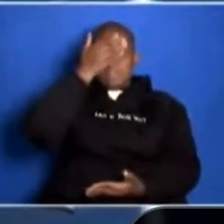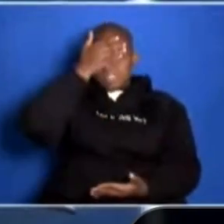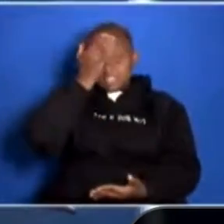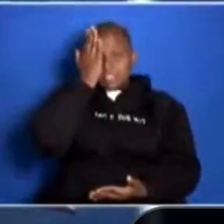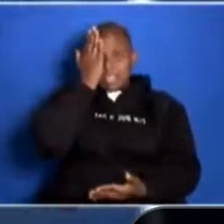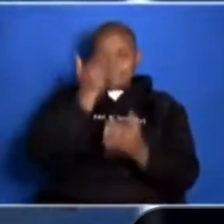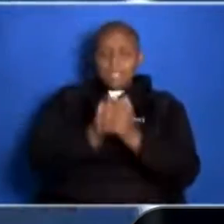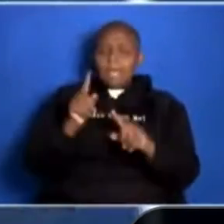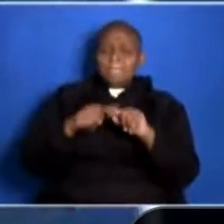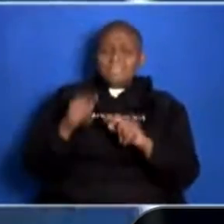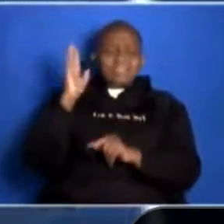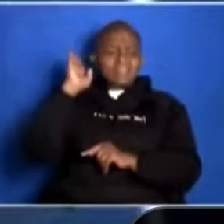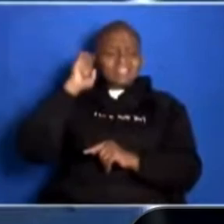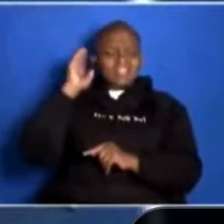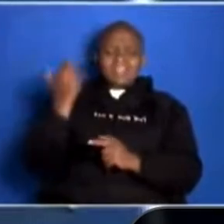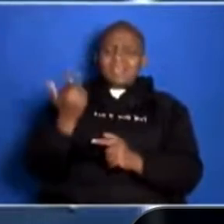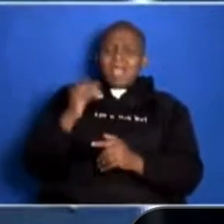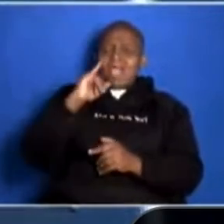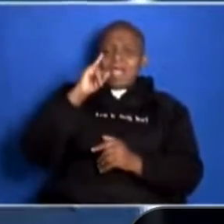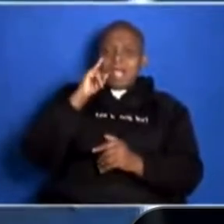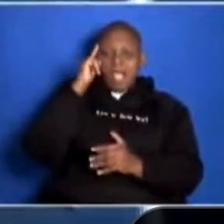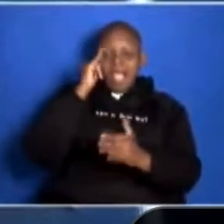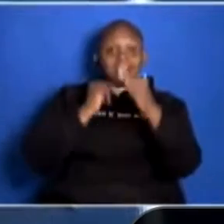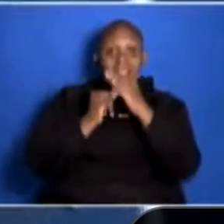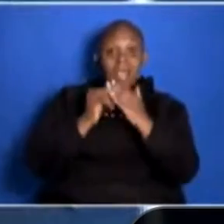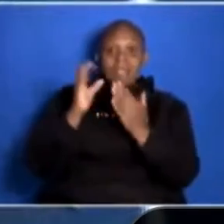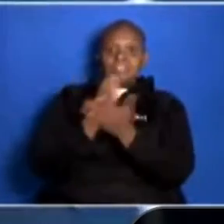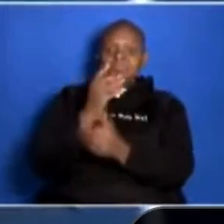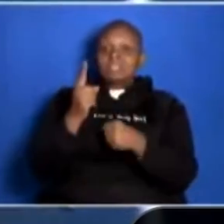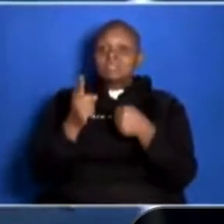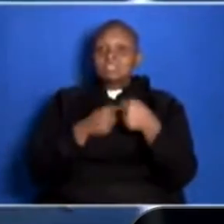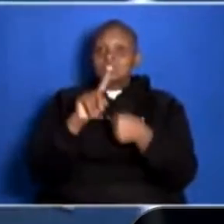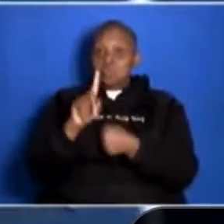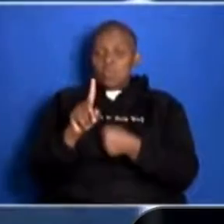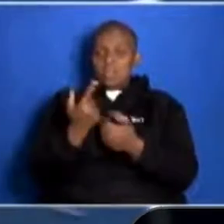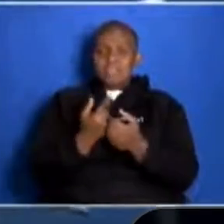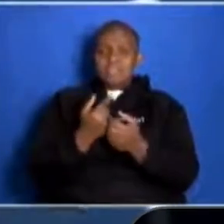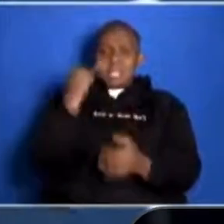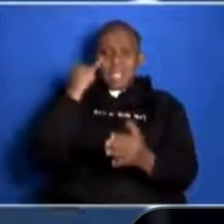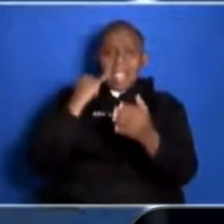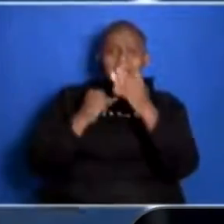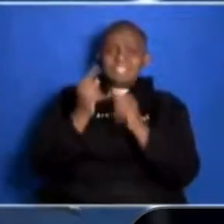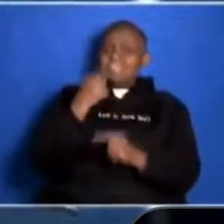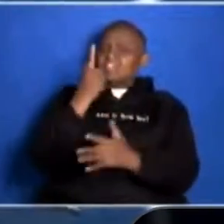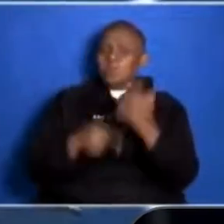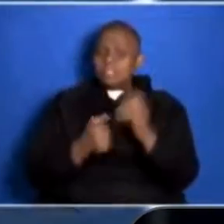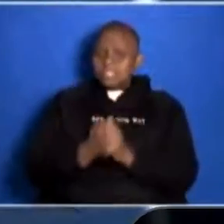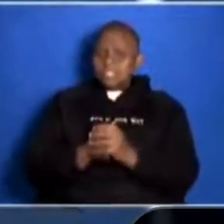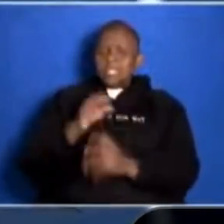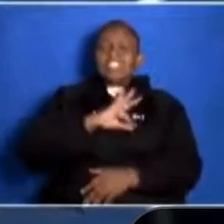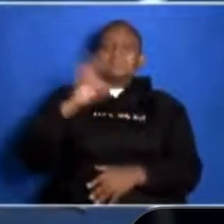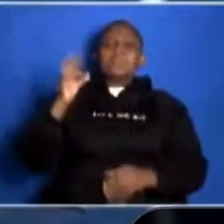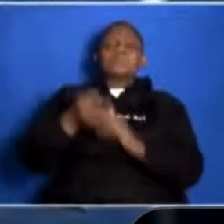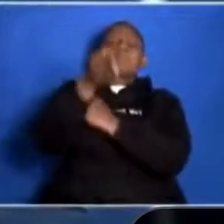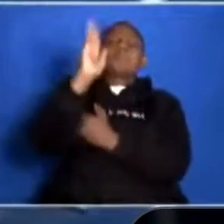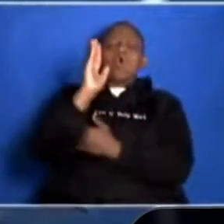But listen in Isaiah chapter 61 as I'm finishing. Isaiah says, Isaiah anasema, the Spirit of the Lord God